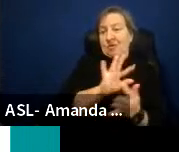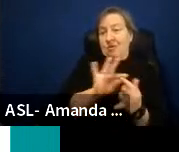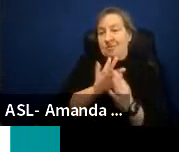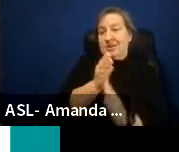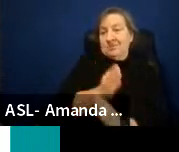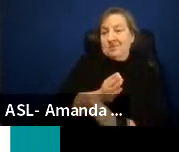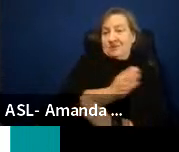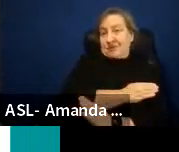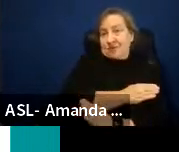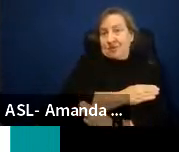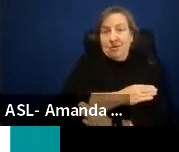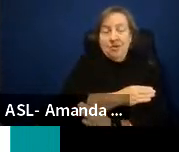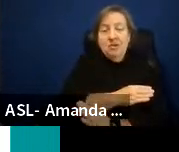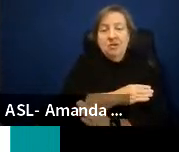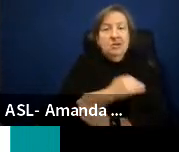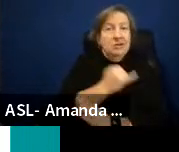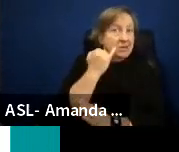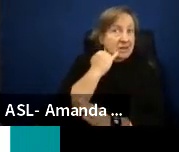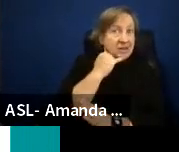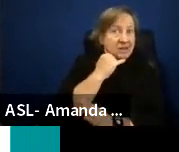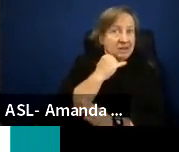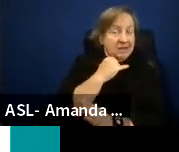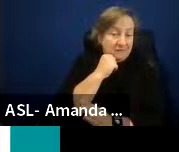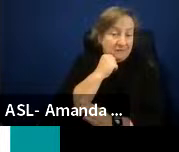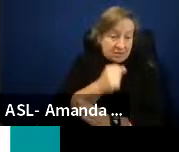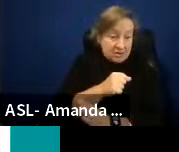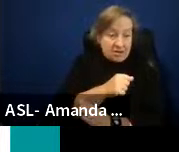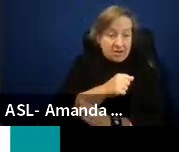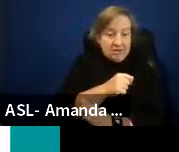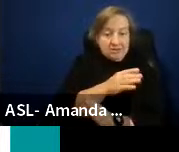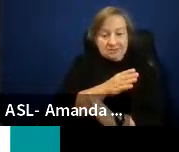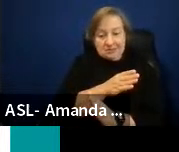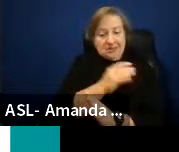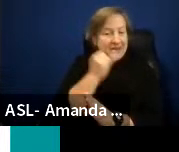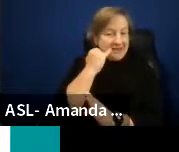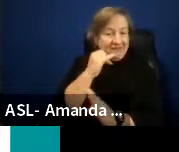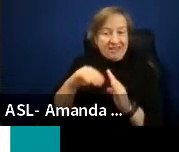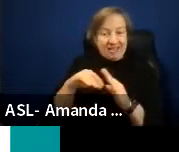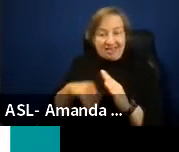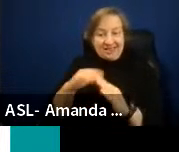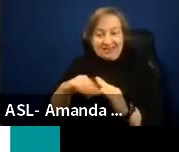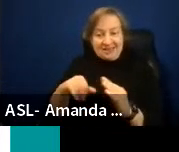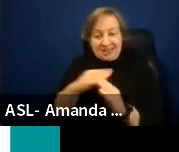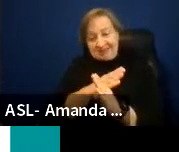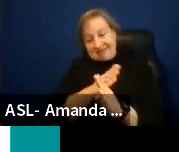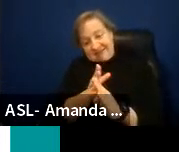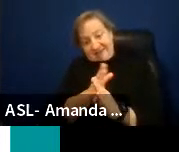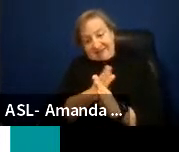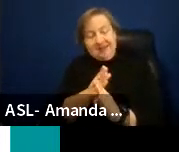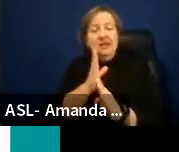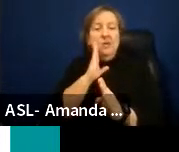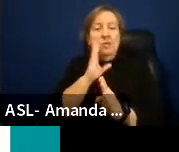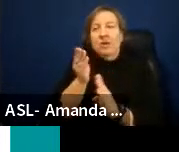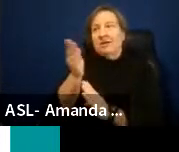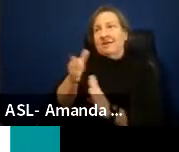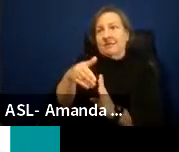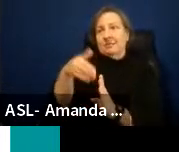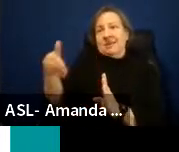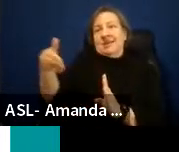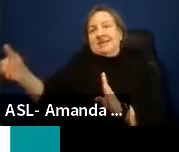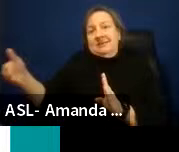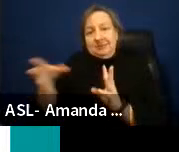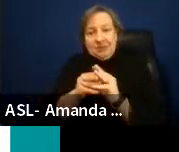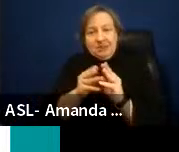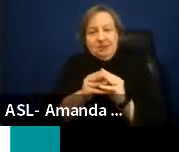to be distributed to advisory group members. Comments received after that point will be distributed to members in advance of their meeting. We would like